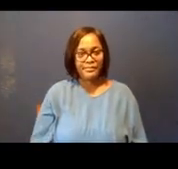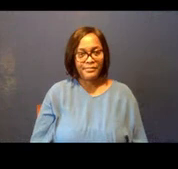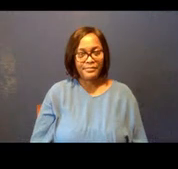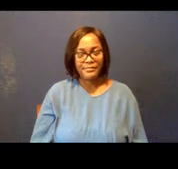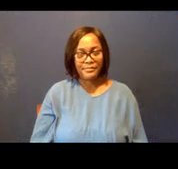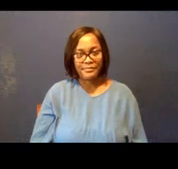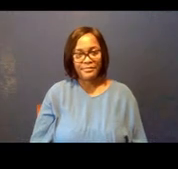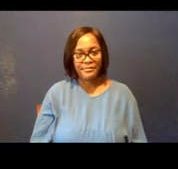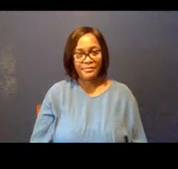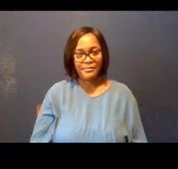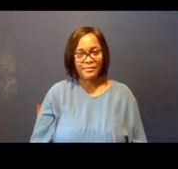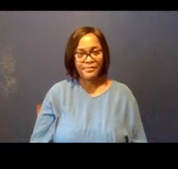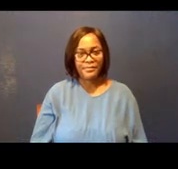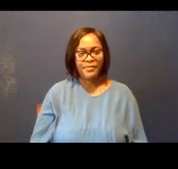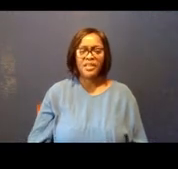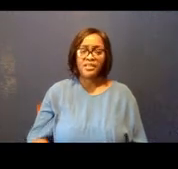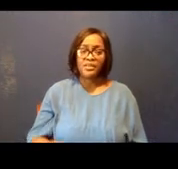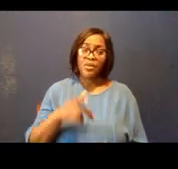discomfort